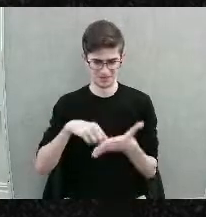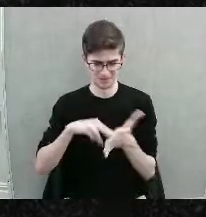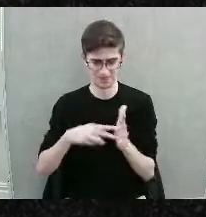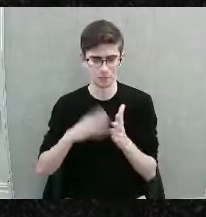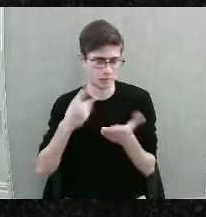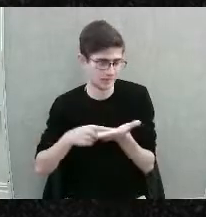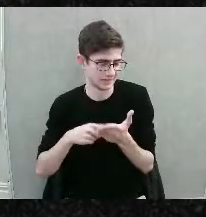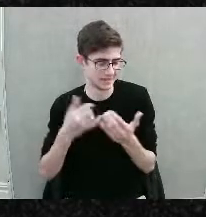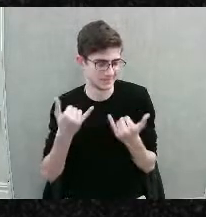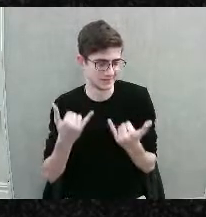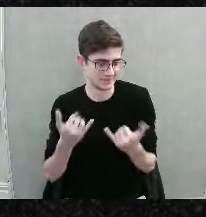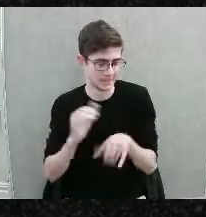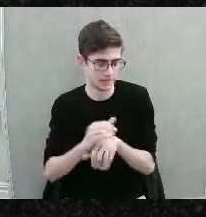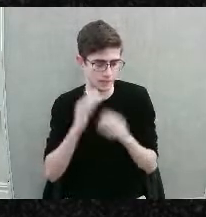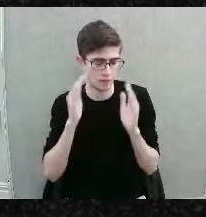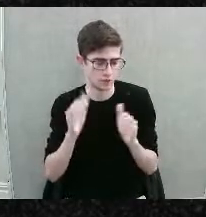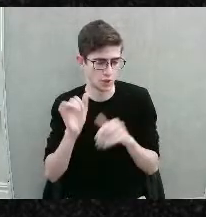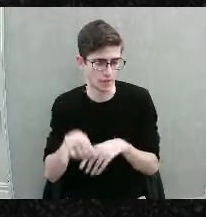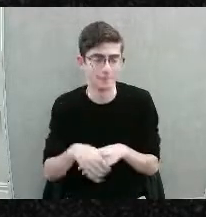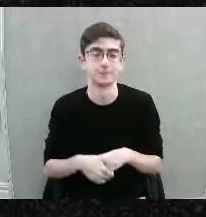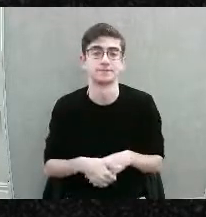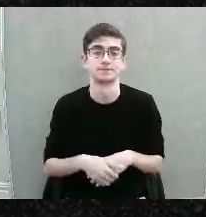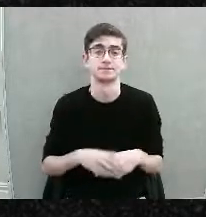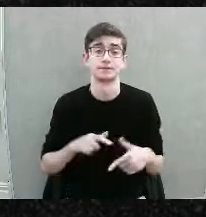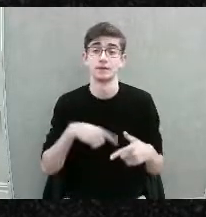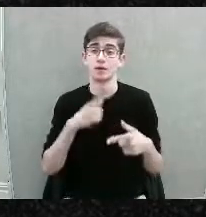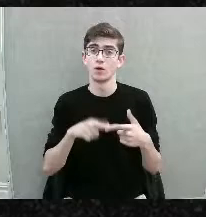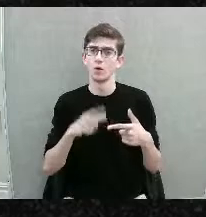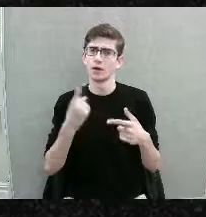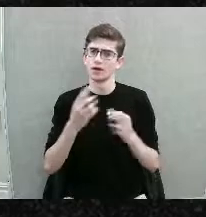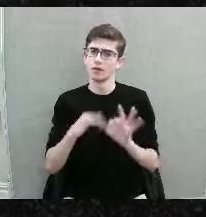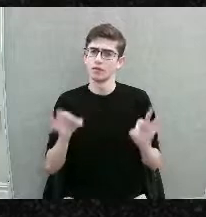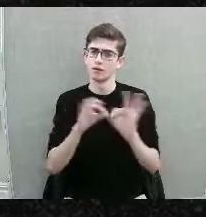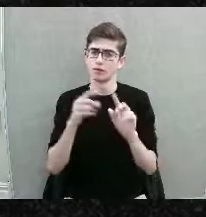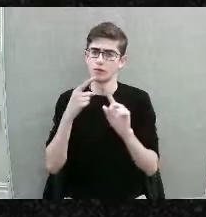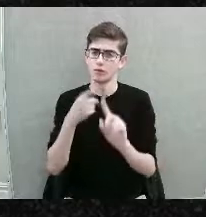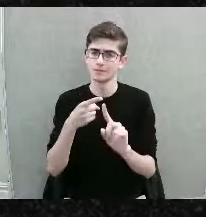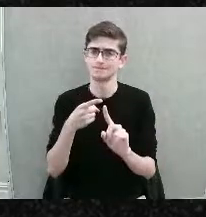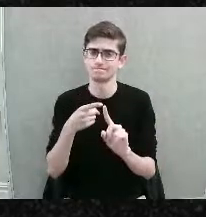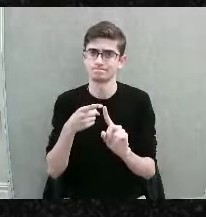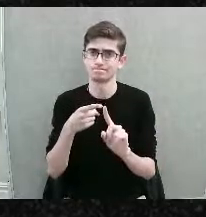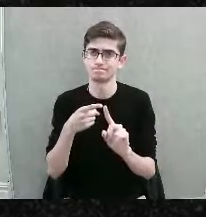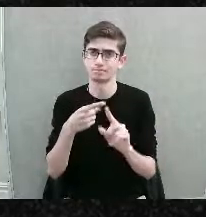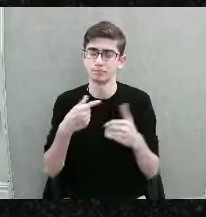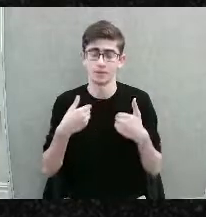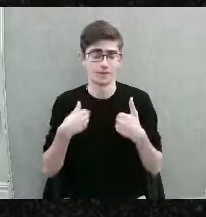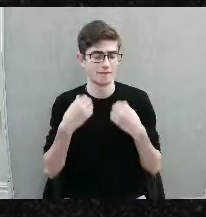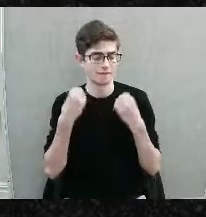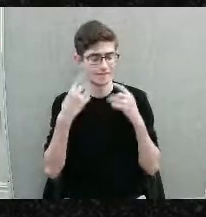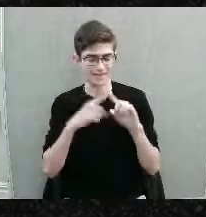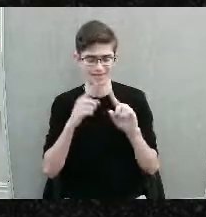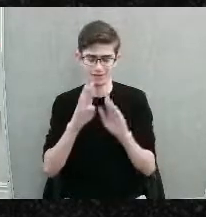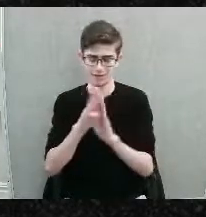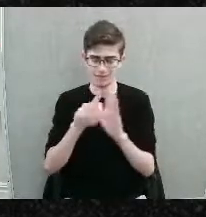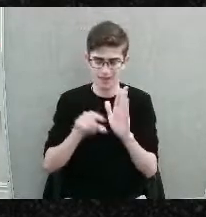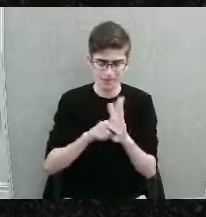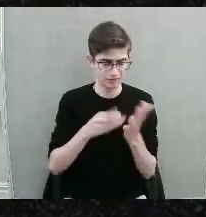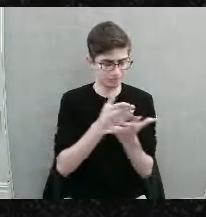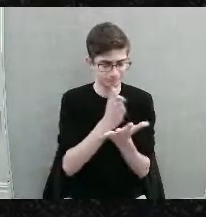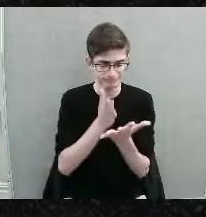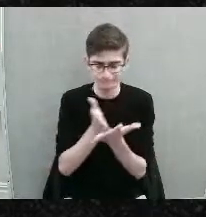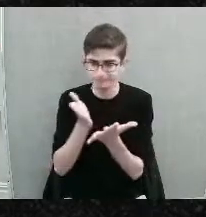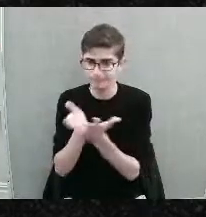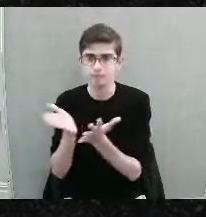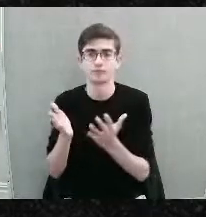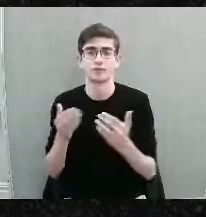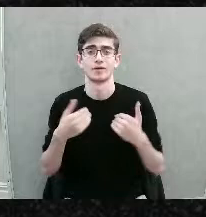And then there was one other really important methodological point, which was we came from many disciplines, we came from many